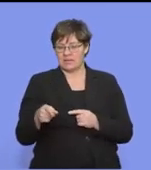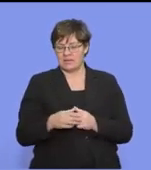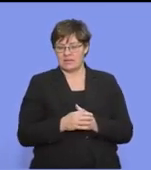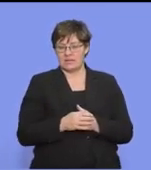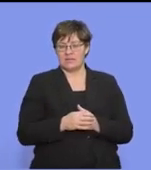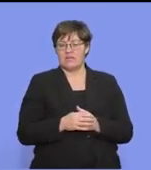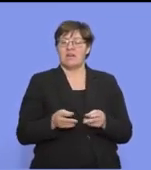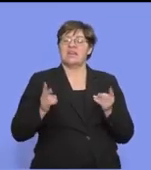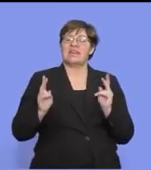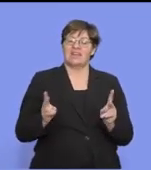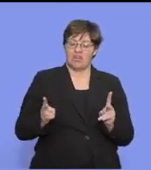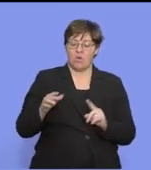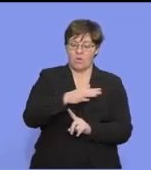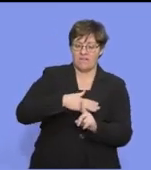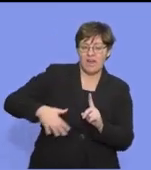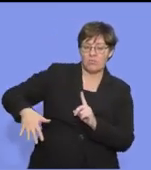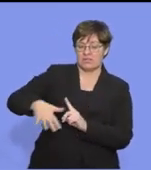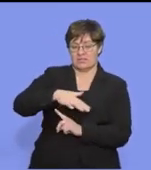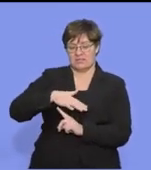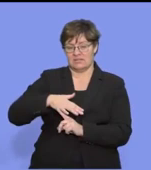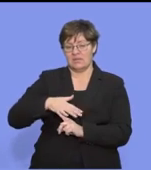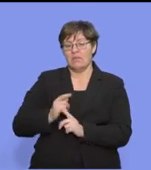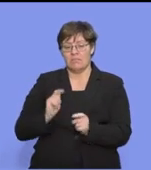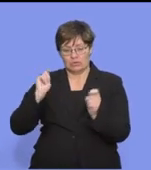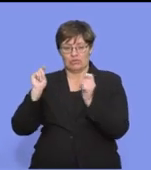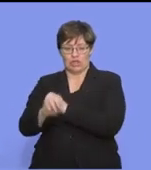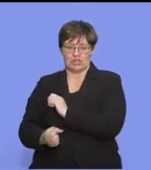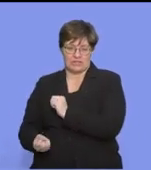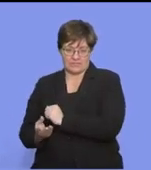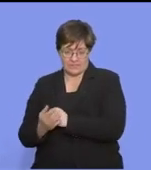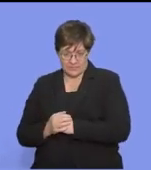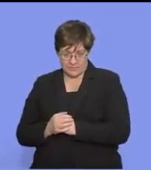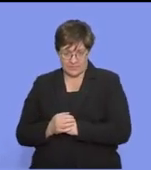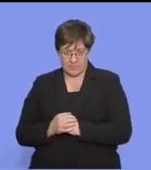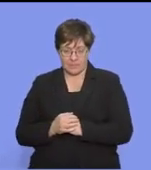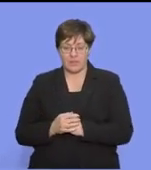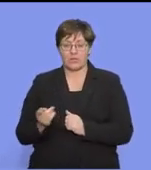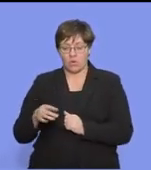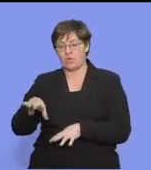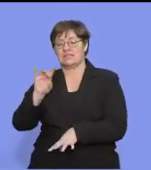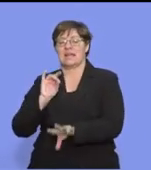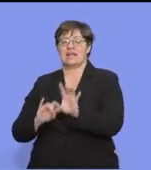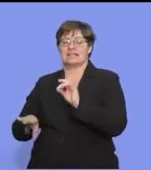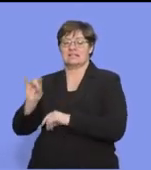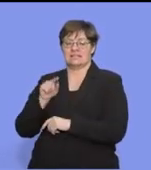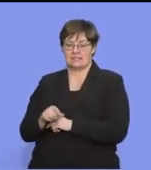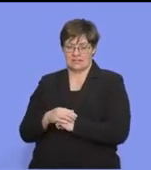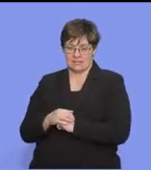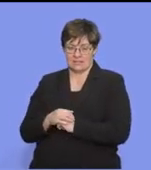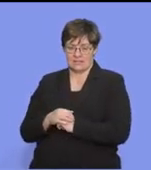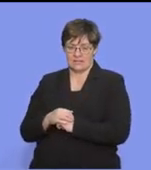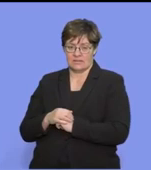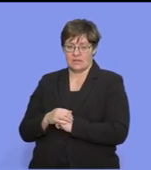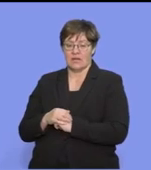through Darwinism, we said that it's nature or the environment that brings about the factors